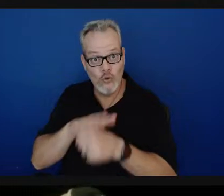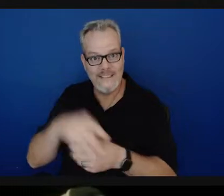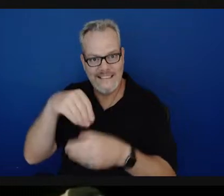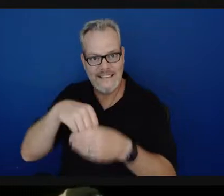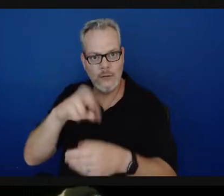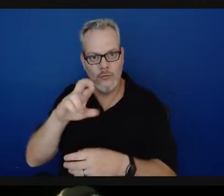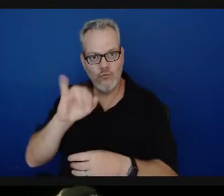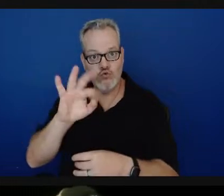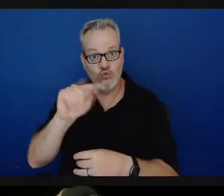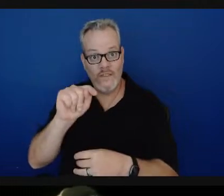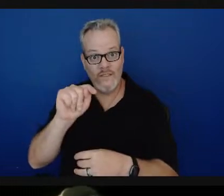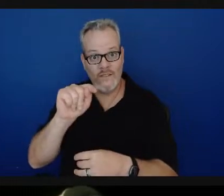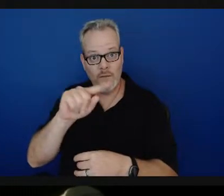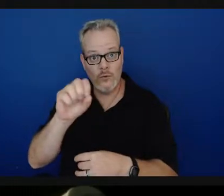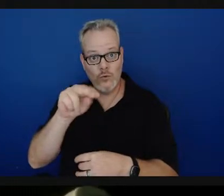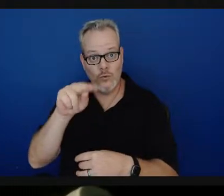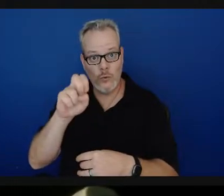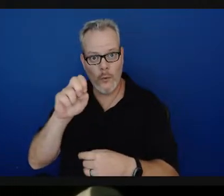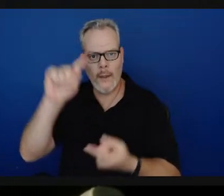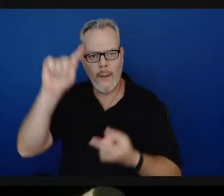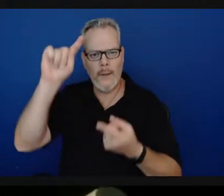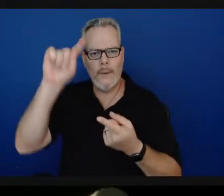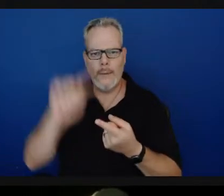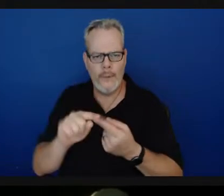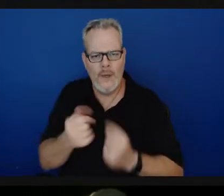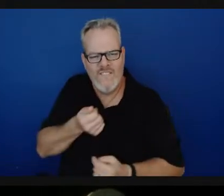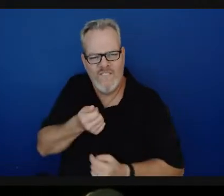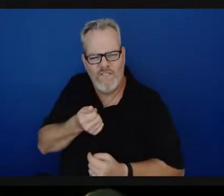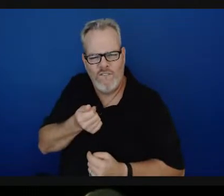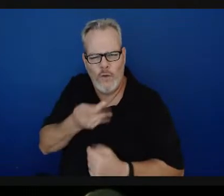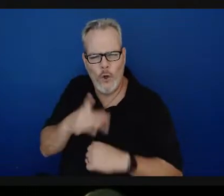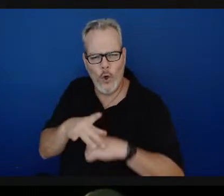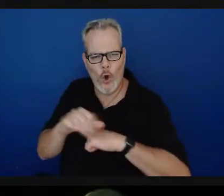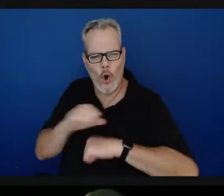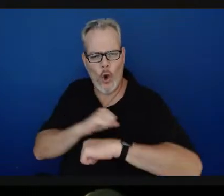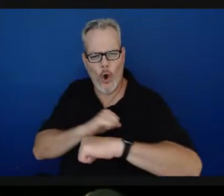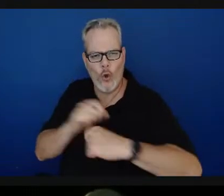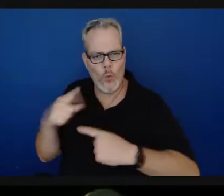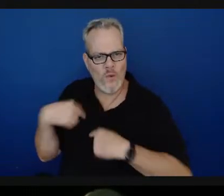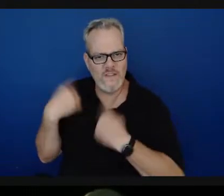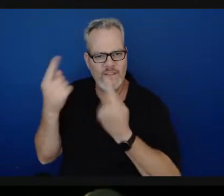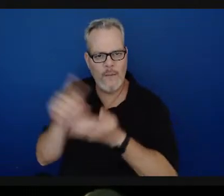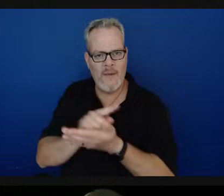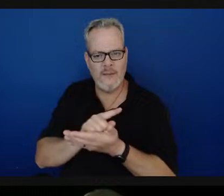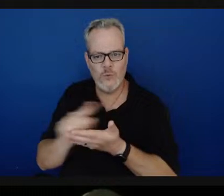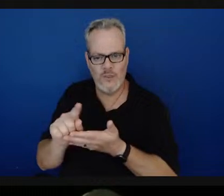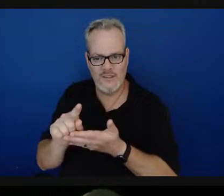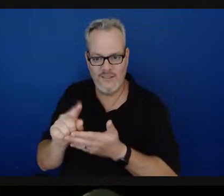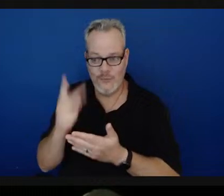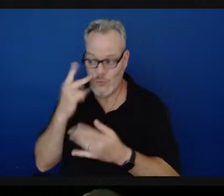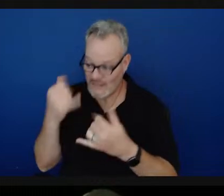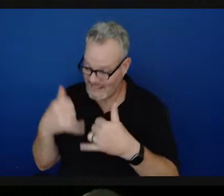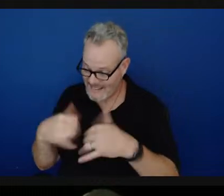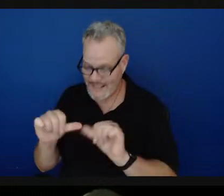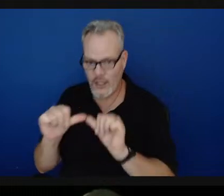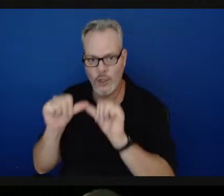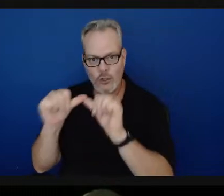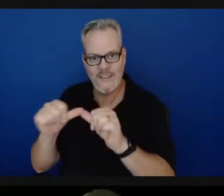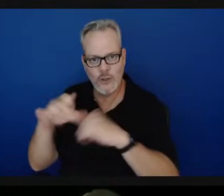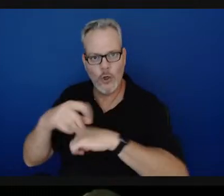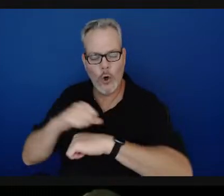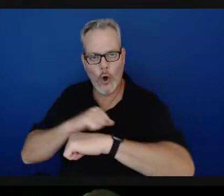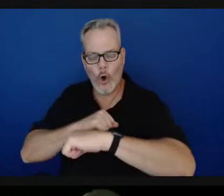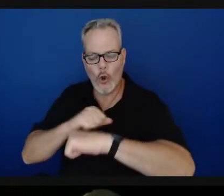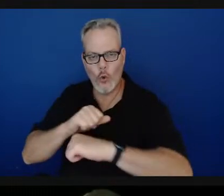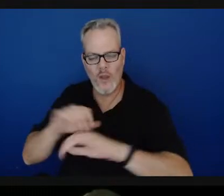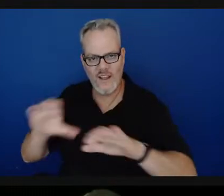very few earthquakes over the last week here. You can see there's still continued activity of earthquakes on the south flank, as the volcano still is